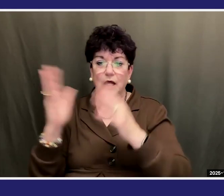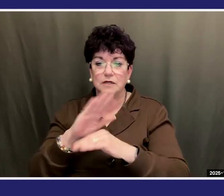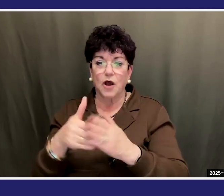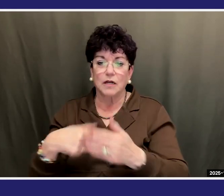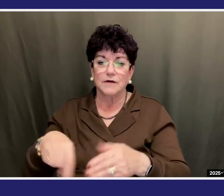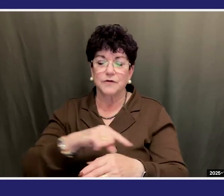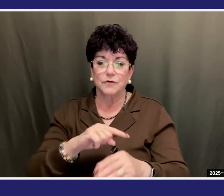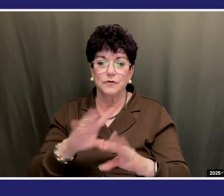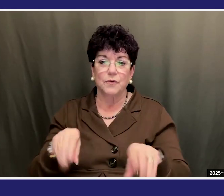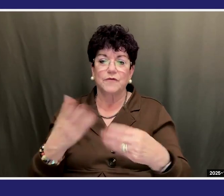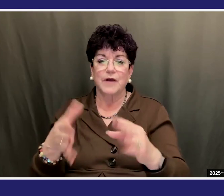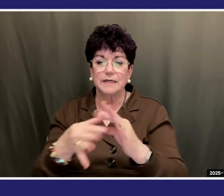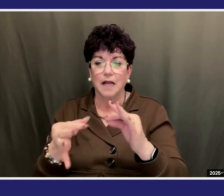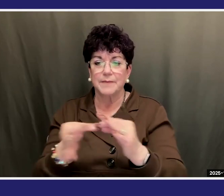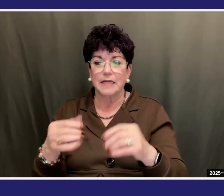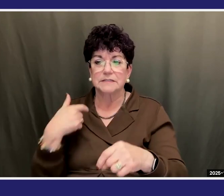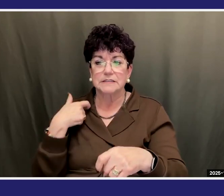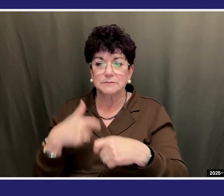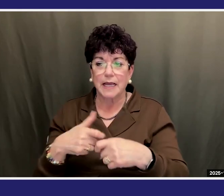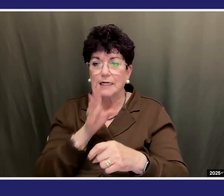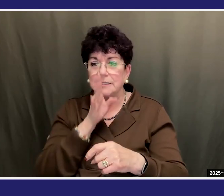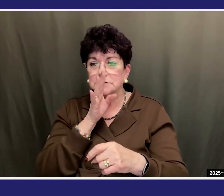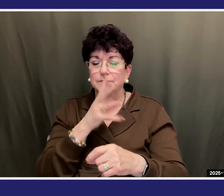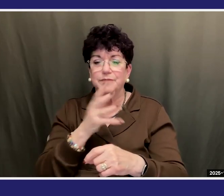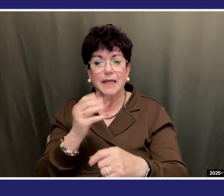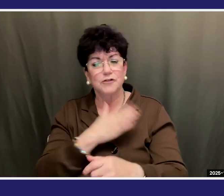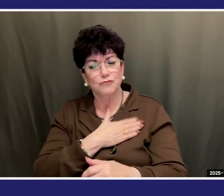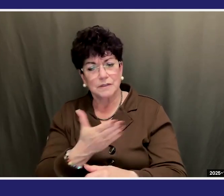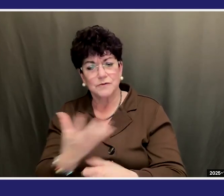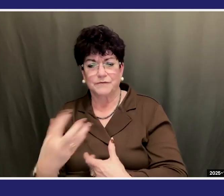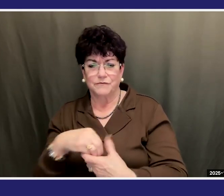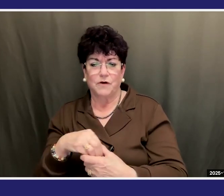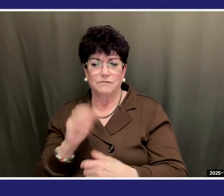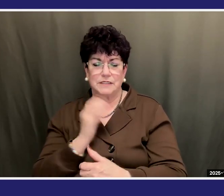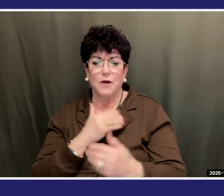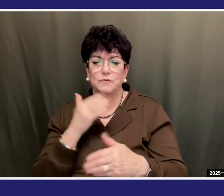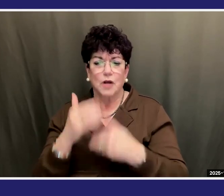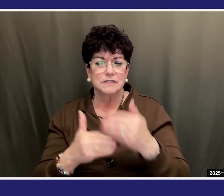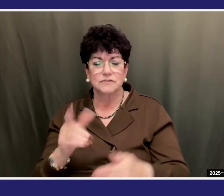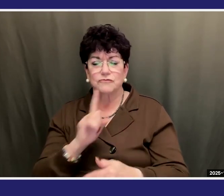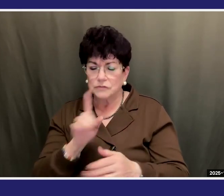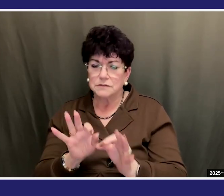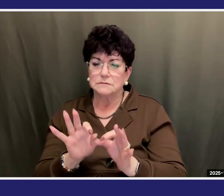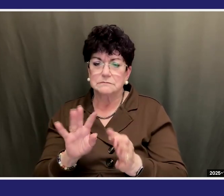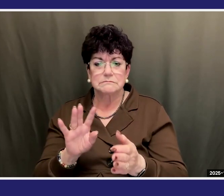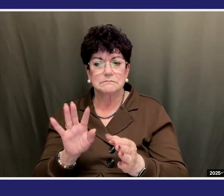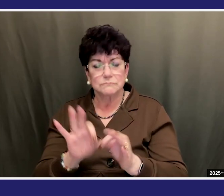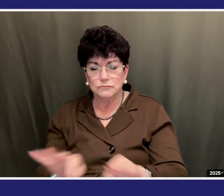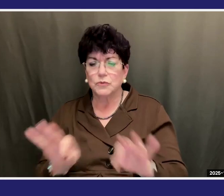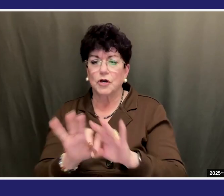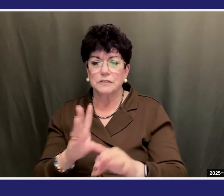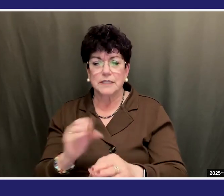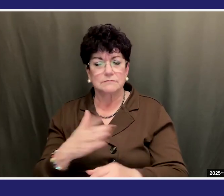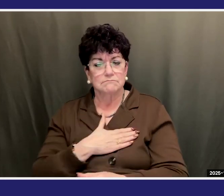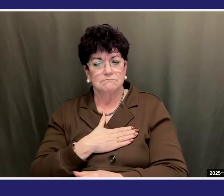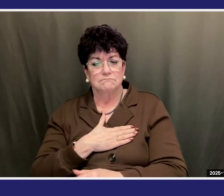comments in Spanish and just your willingness to participate in this process. It was incredibly meaningful and important for us.